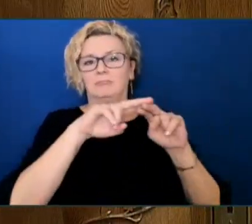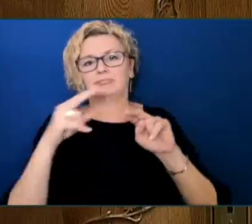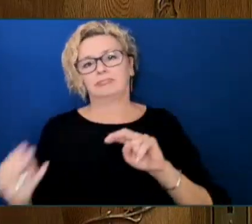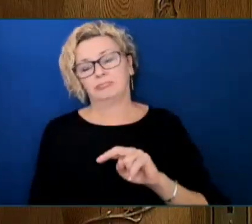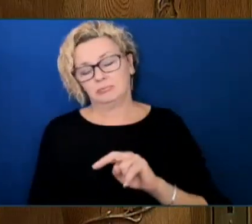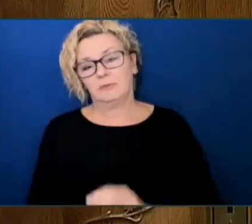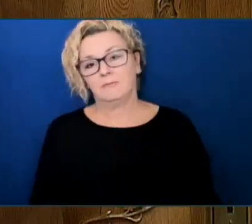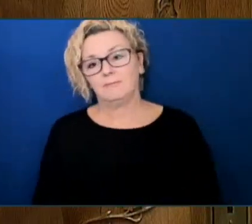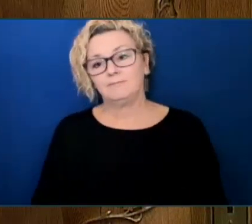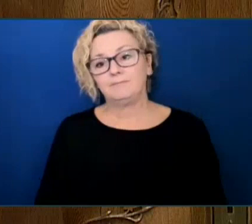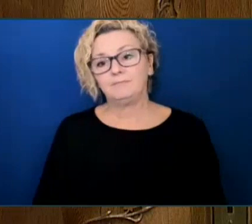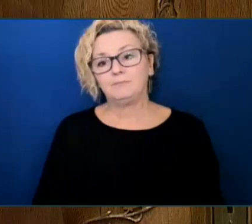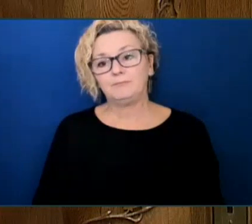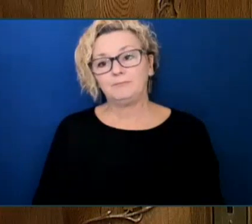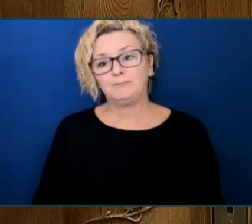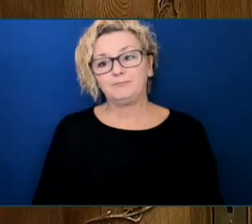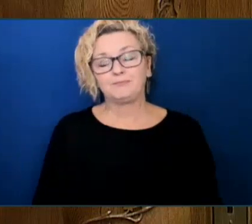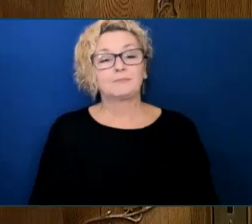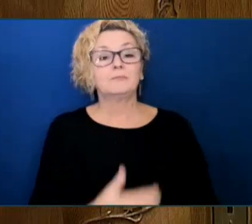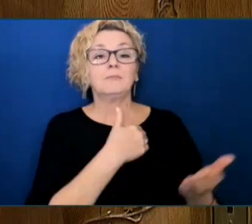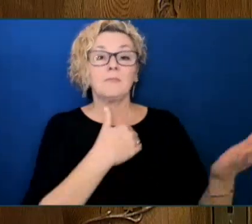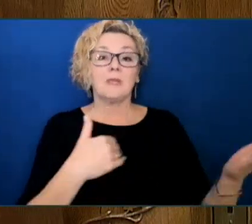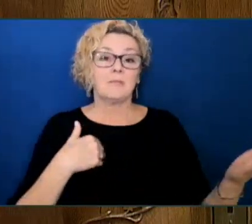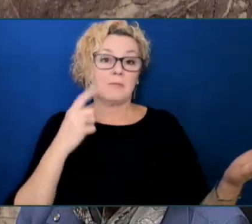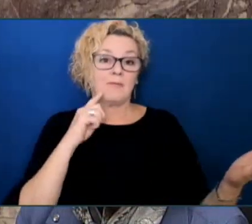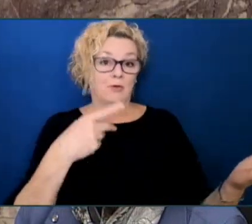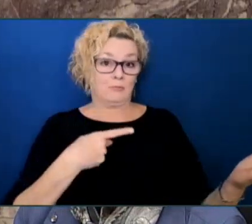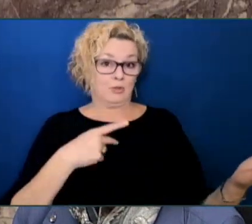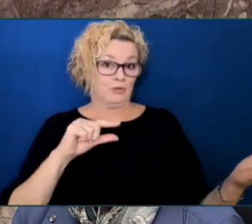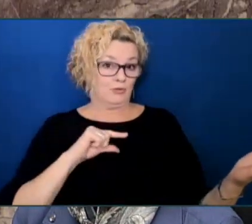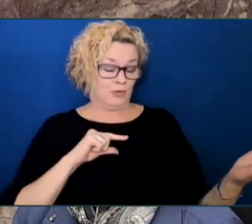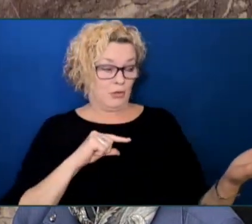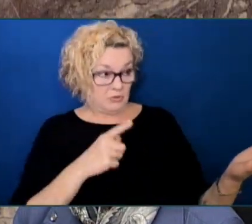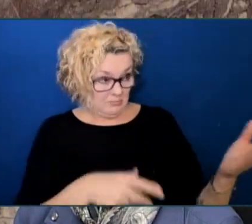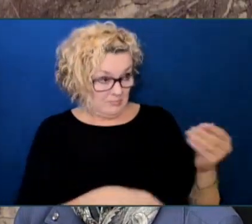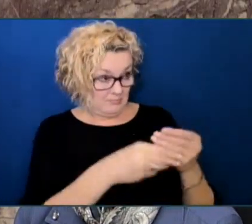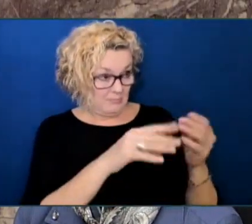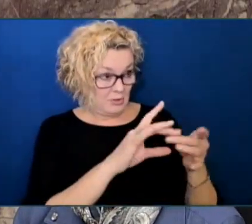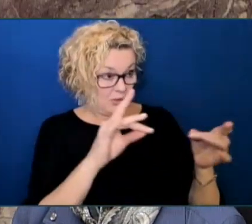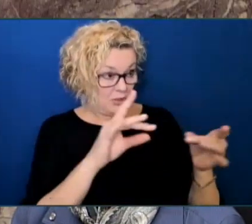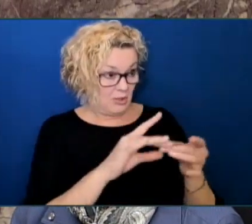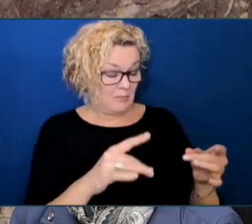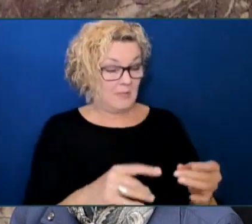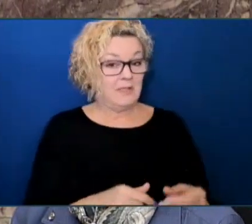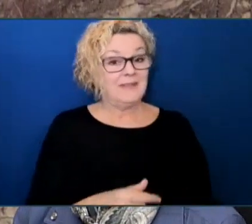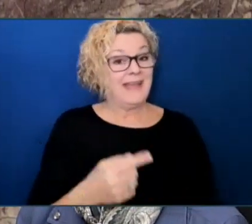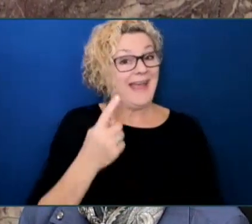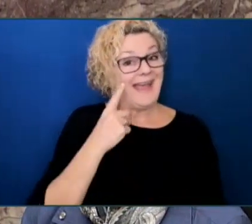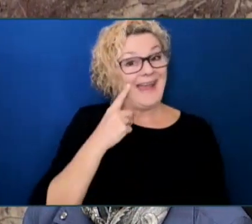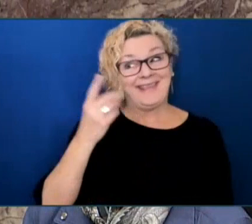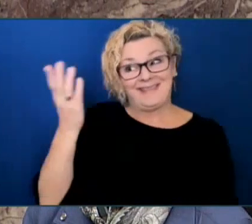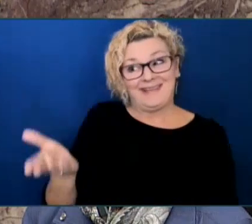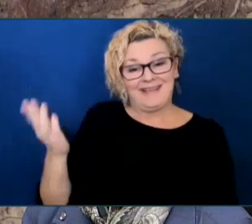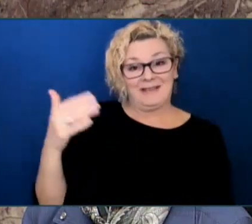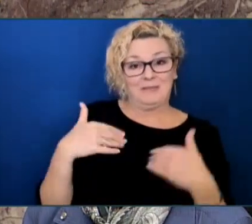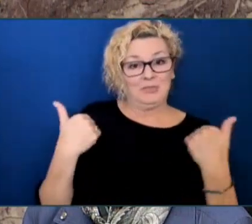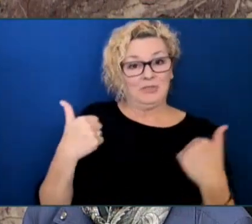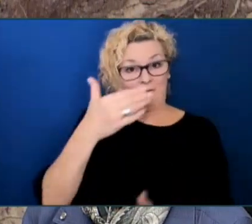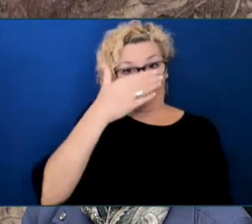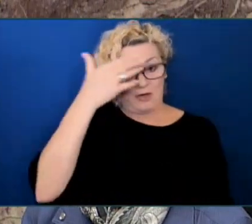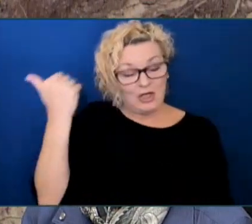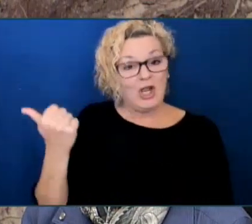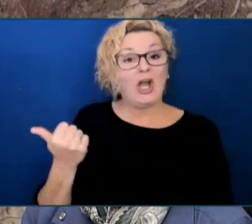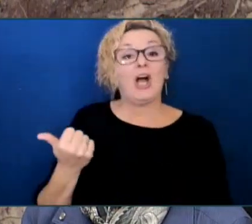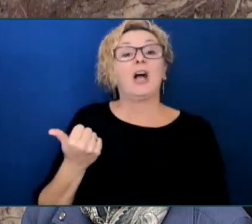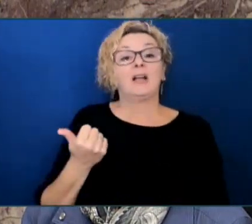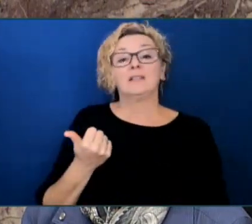Member for Prince George Valemount supplemental. Well, thank you, and maybe I should remind the minister what one of his group of allies had to say about